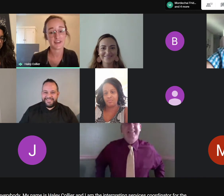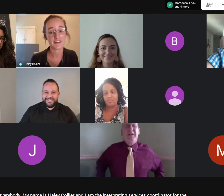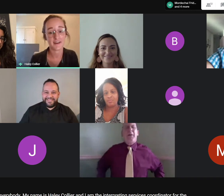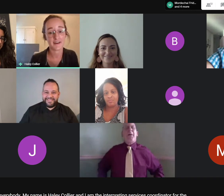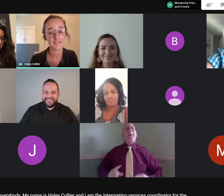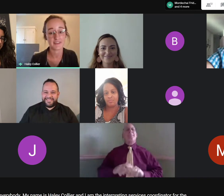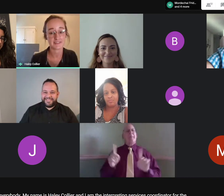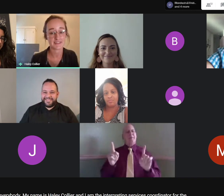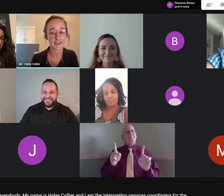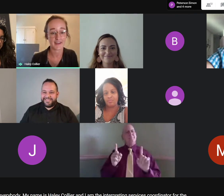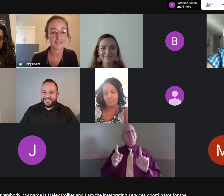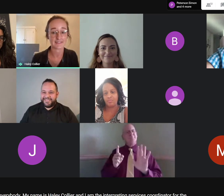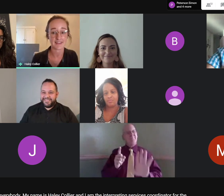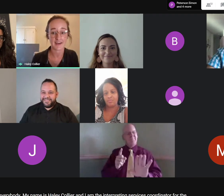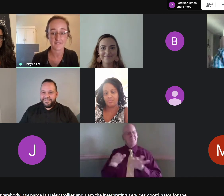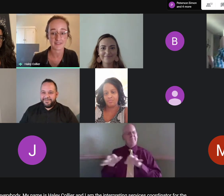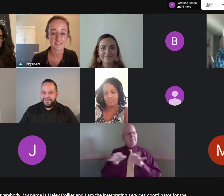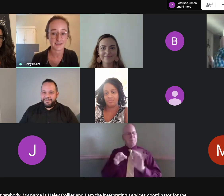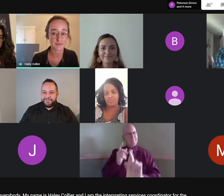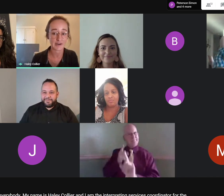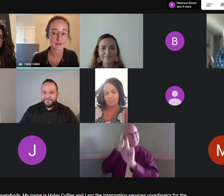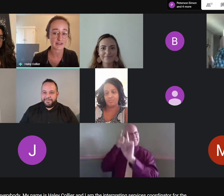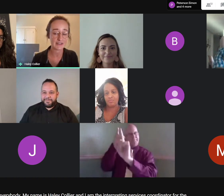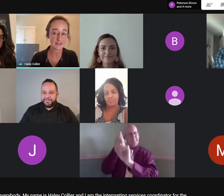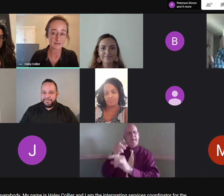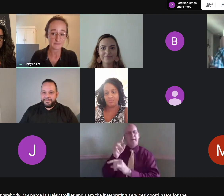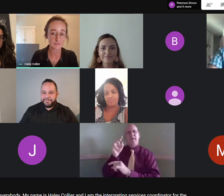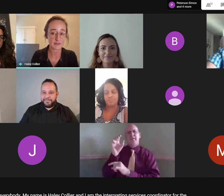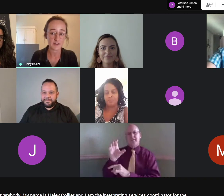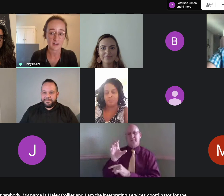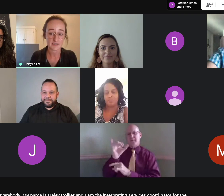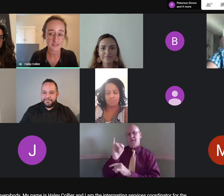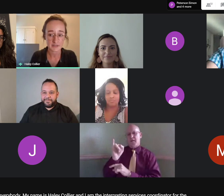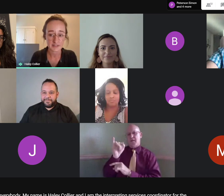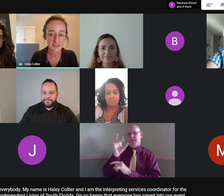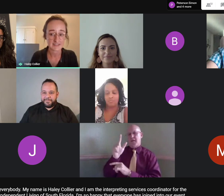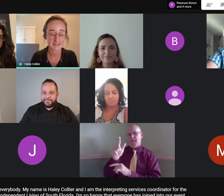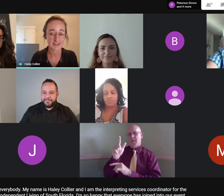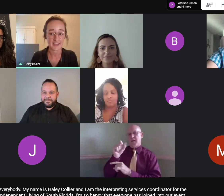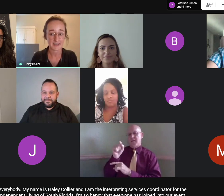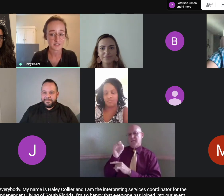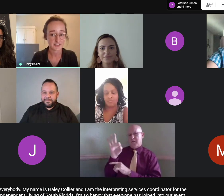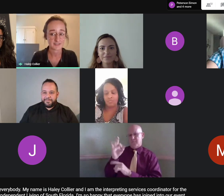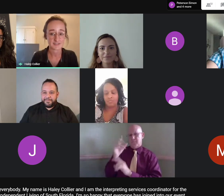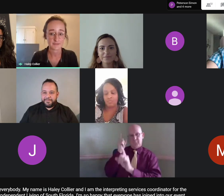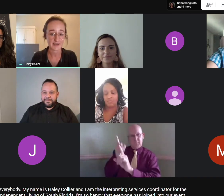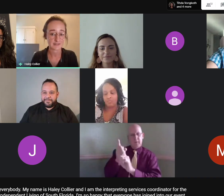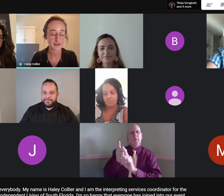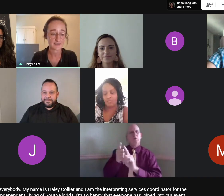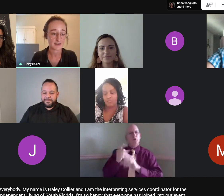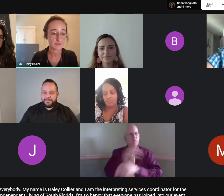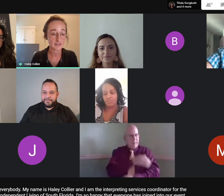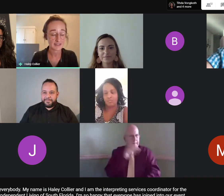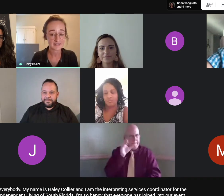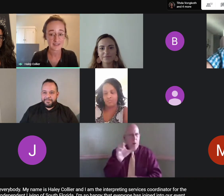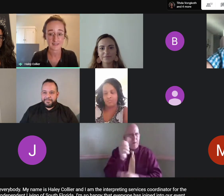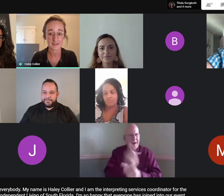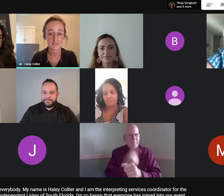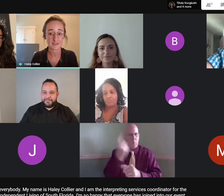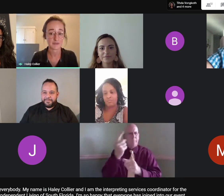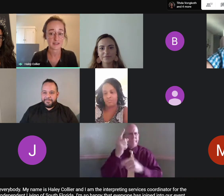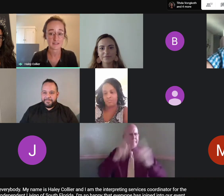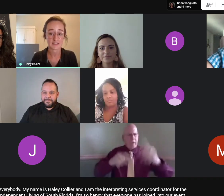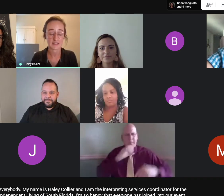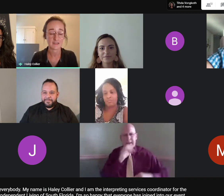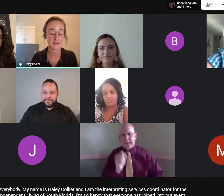So the mission of the CILSF is to empower people of all disabilities and ages to maximize their abilities